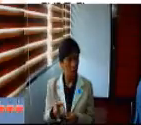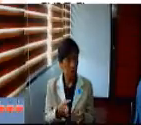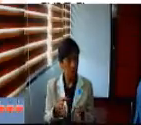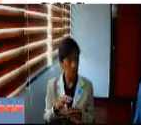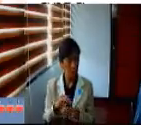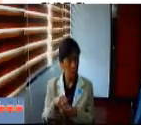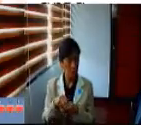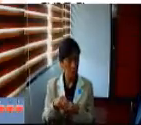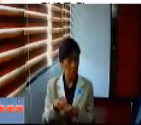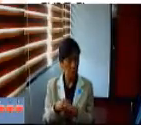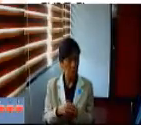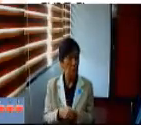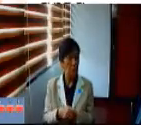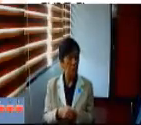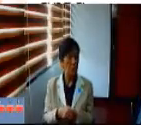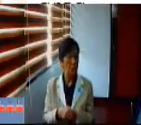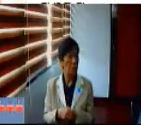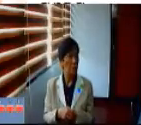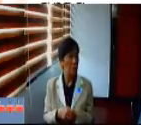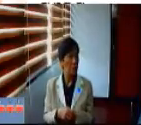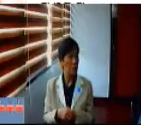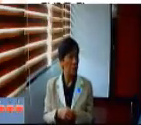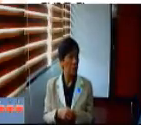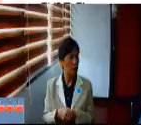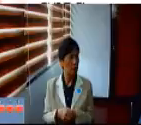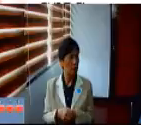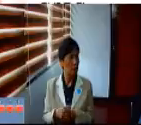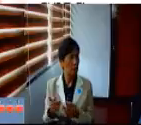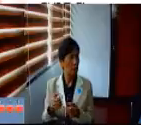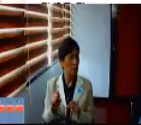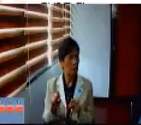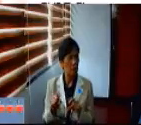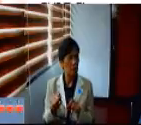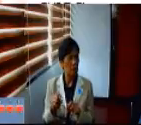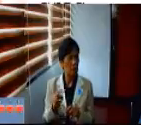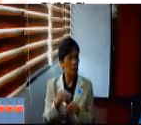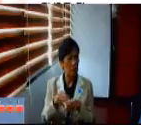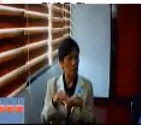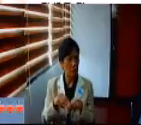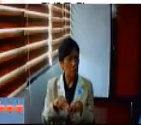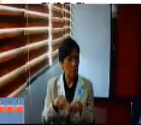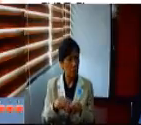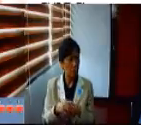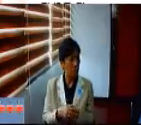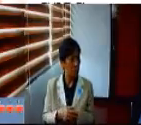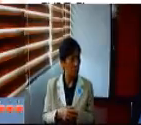new species of fish that are being sold in the market as we speak.